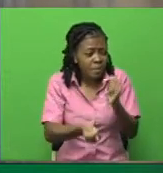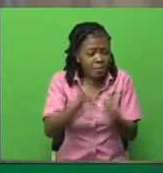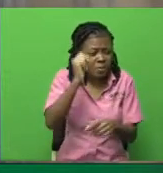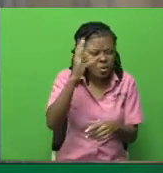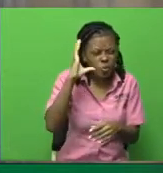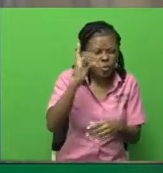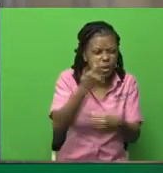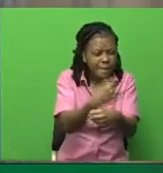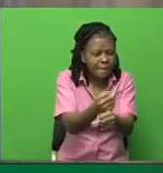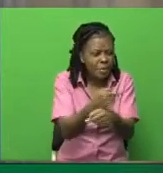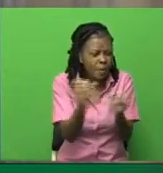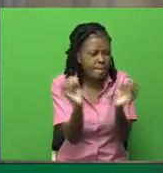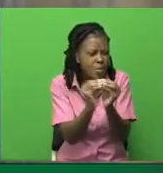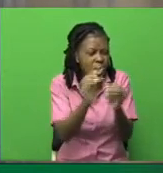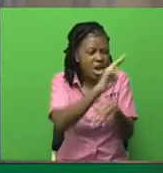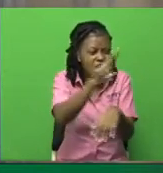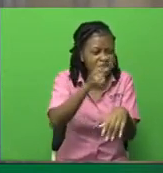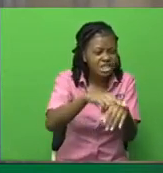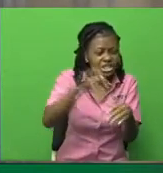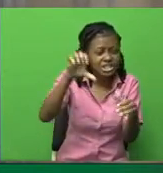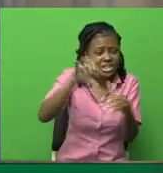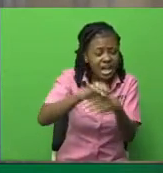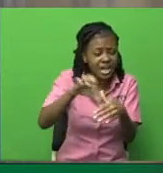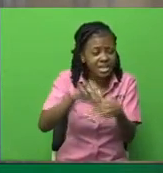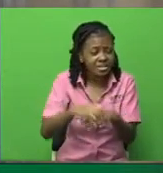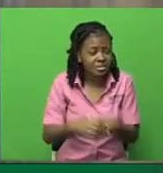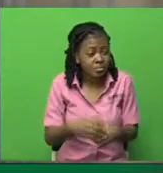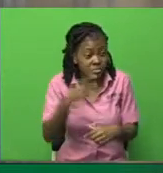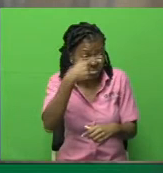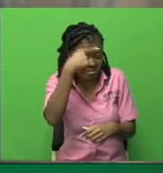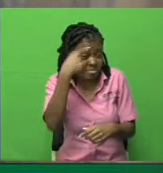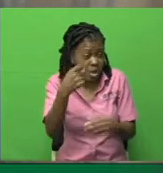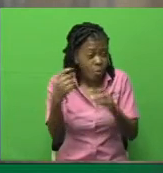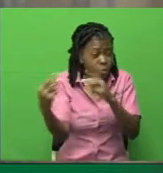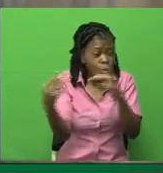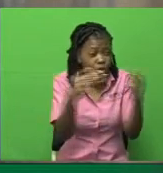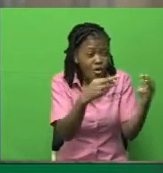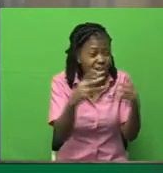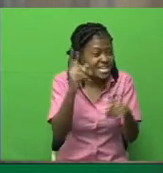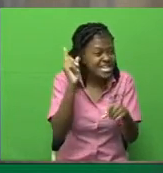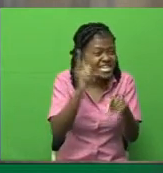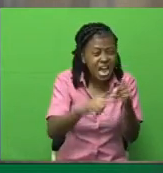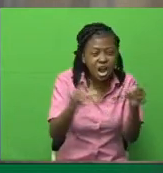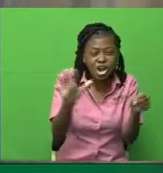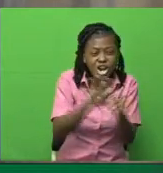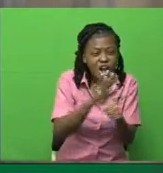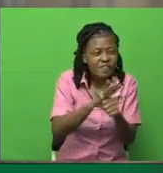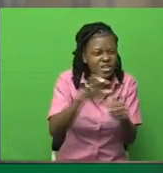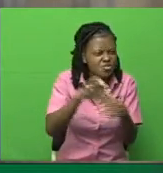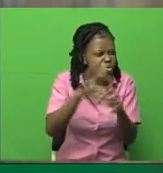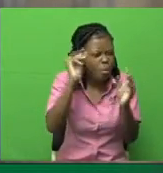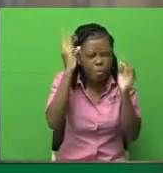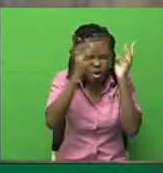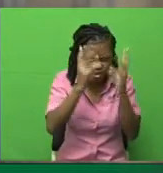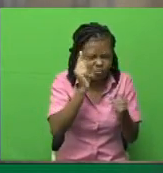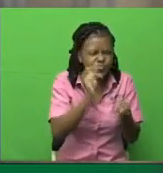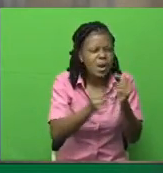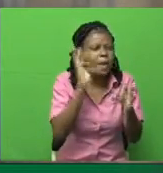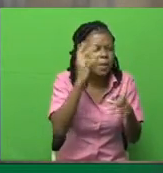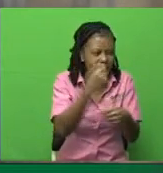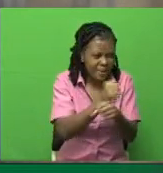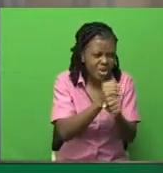to meet a shortfall created by the Russian Ukraine war wow be rich as they see